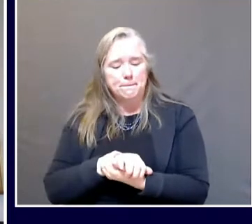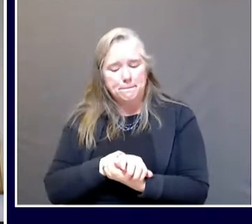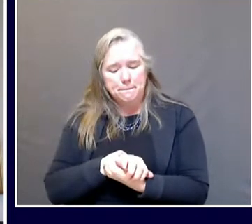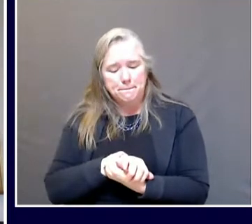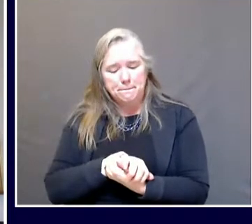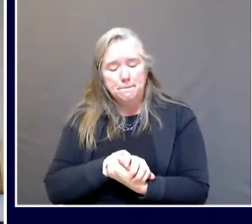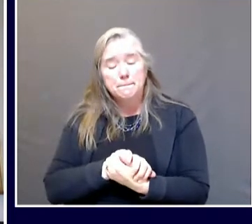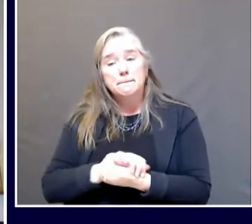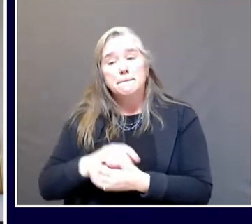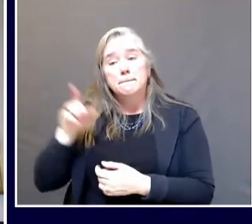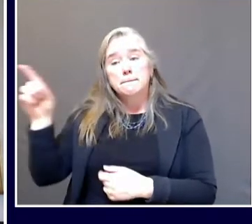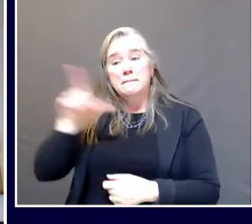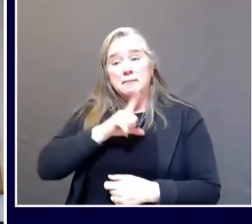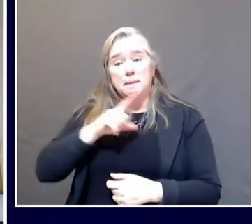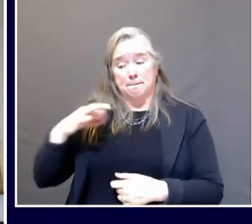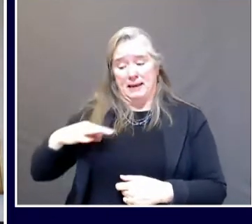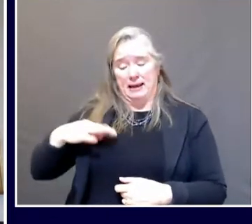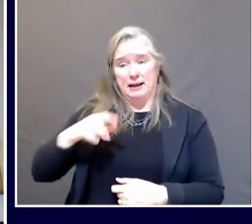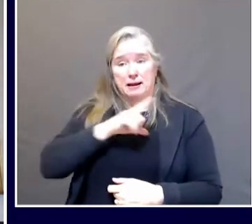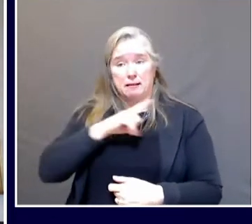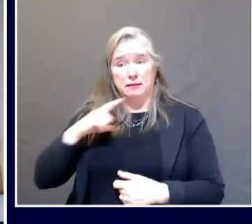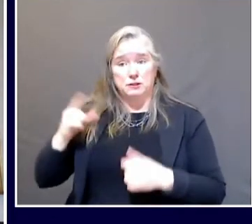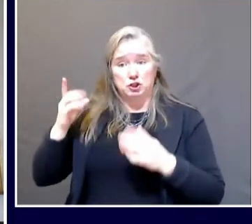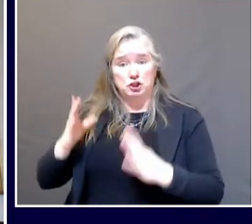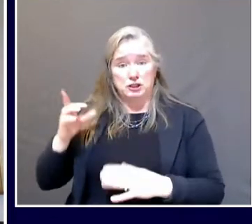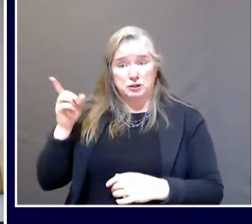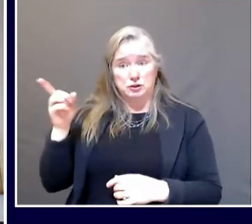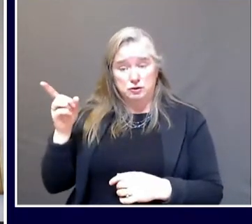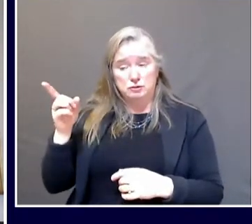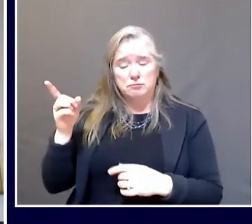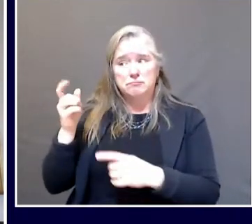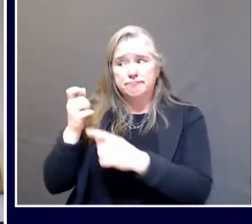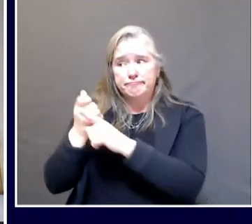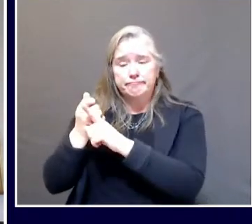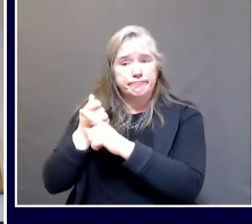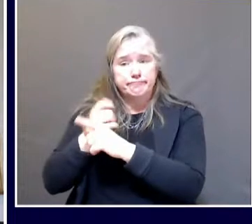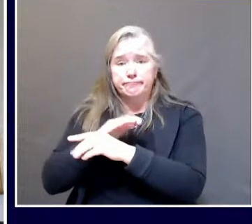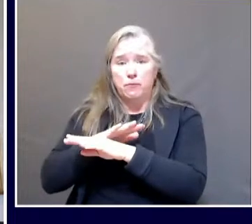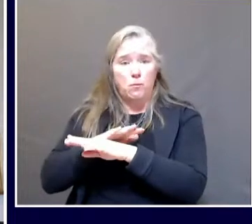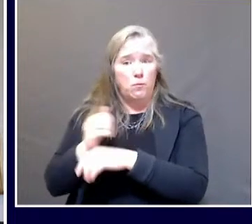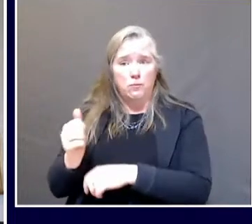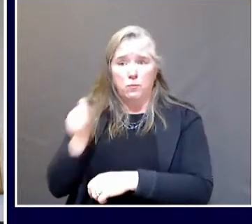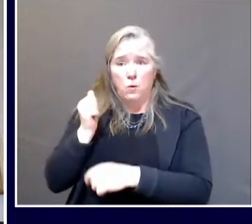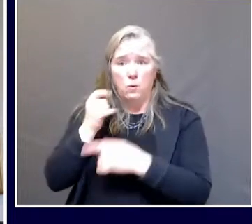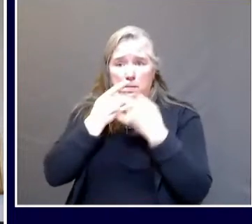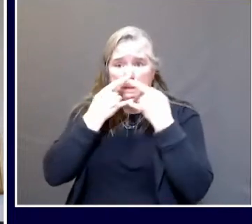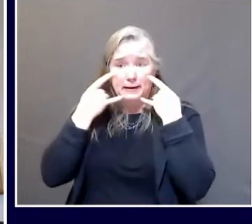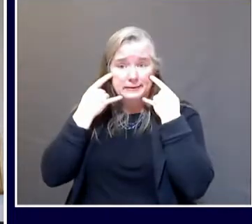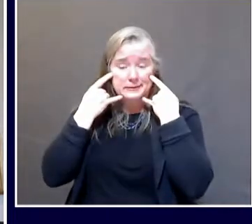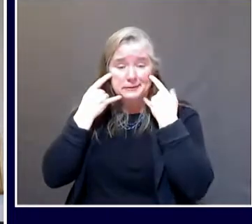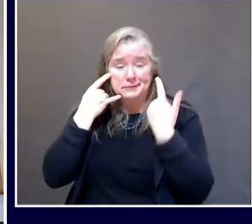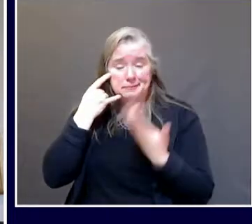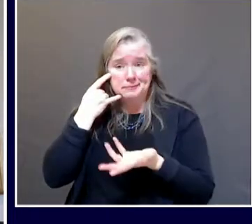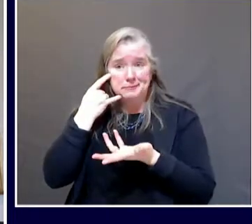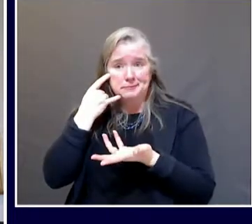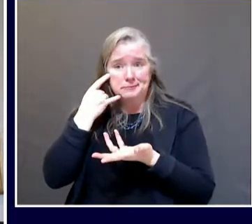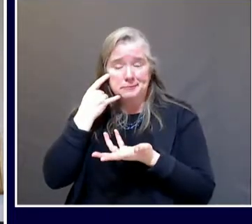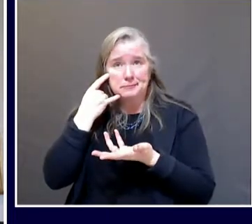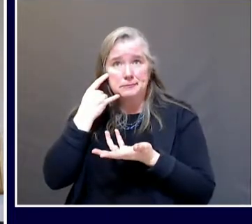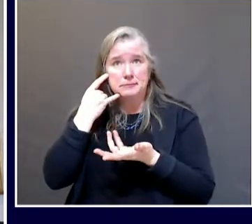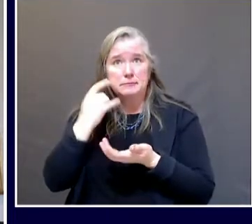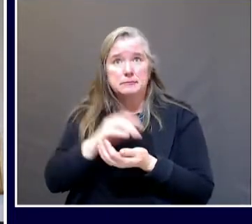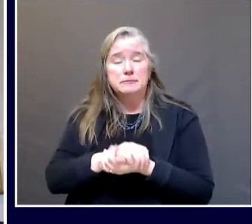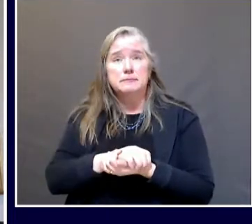lawmakers in the state capitol who aren't following the mask rules especially closely, which I know is